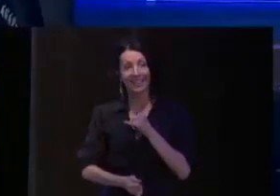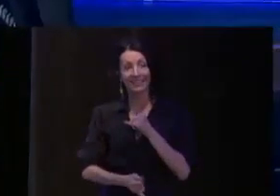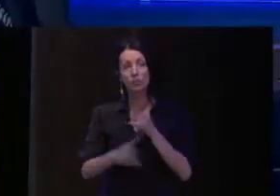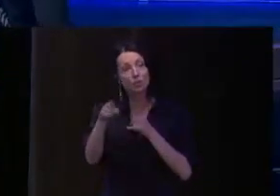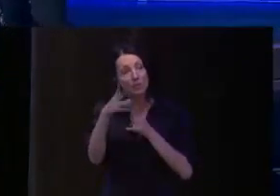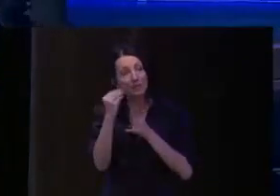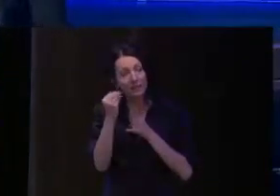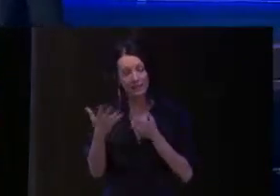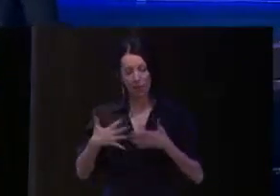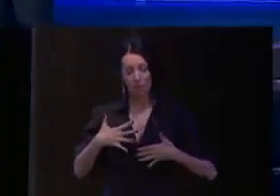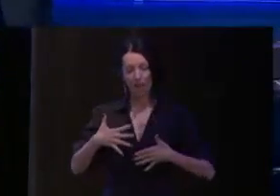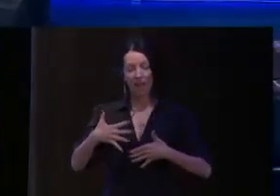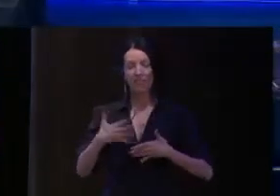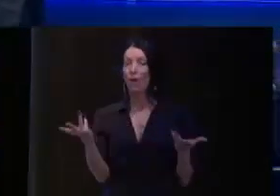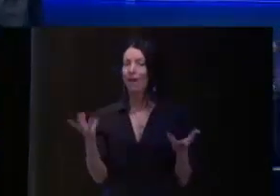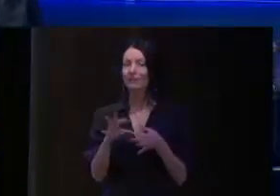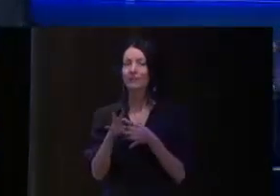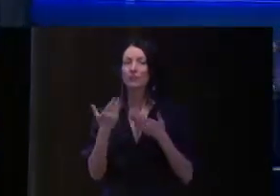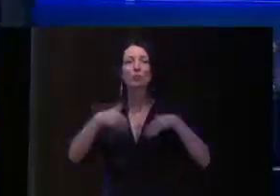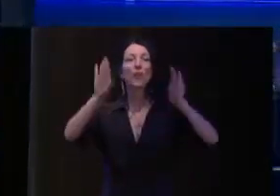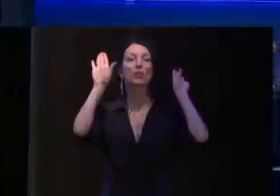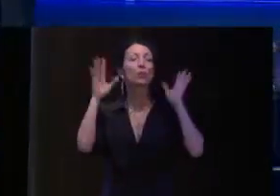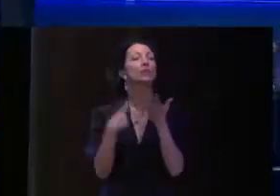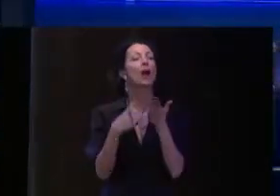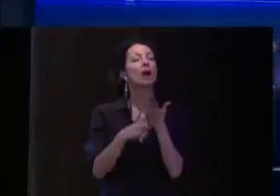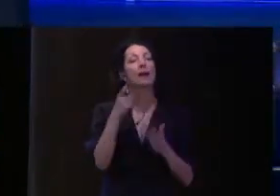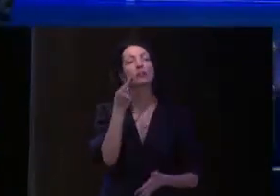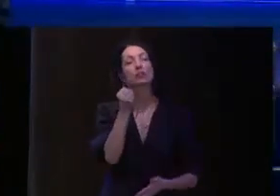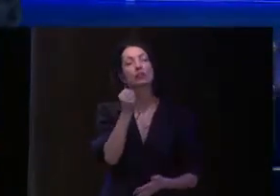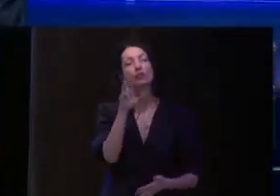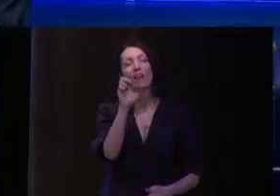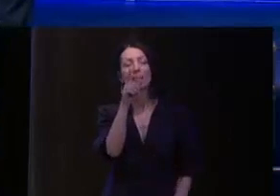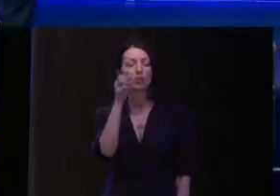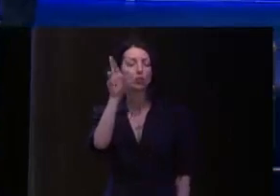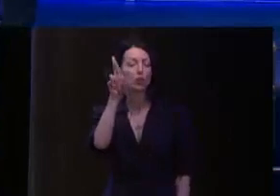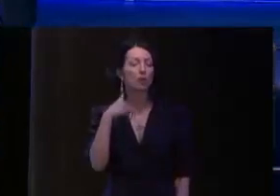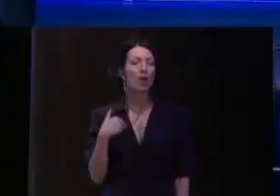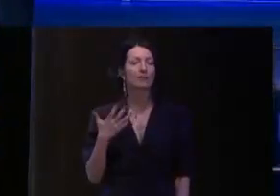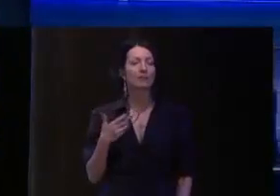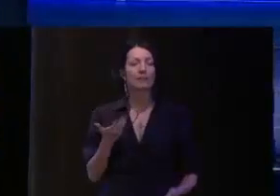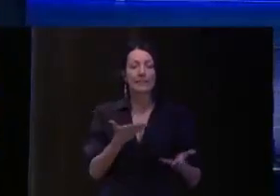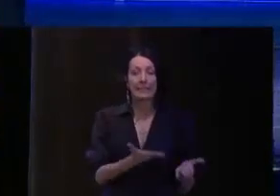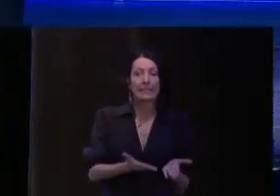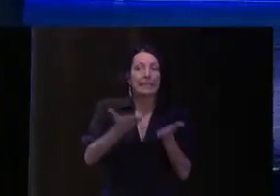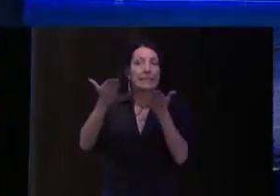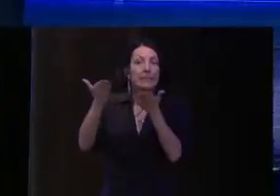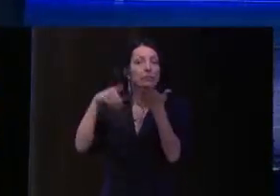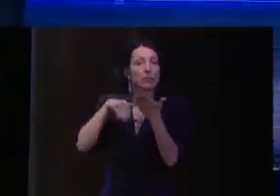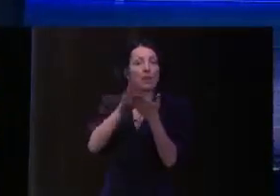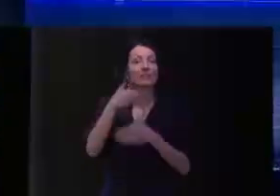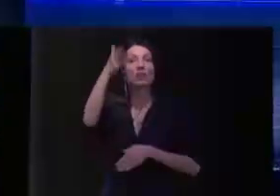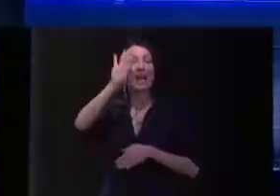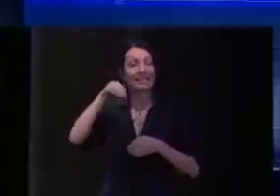that breath of surrender? When we speak of surrender, we speak of yielding to the presence of God within